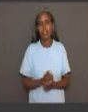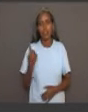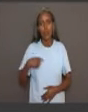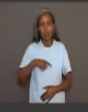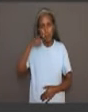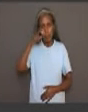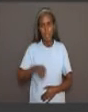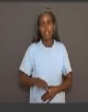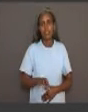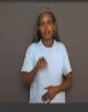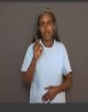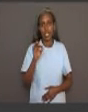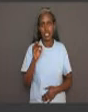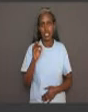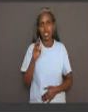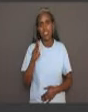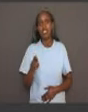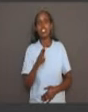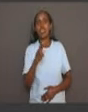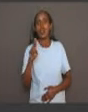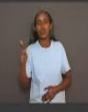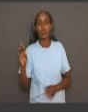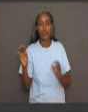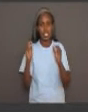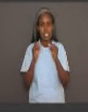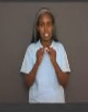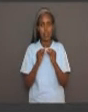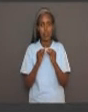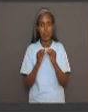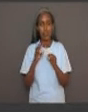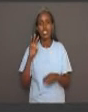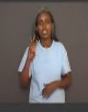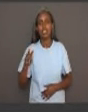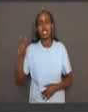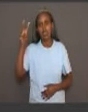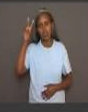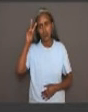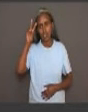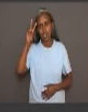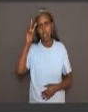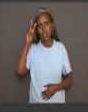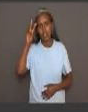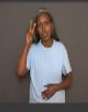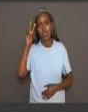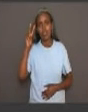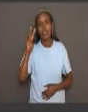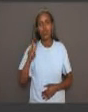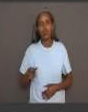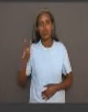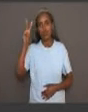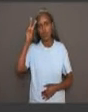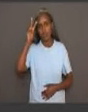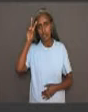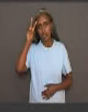As a result, we must find the root of the sum of 6